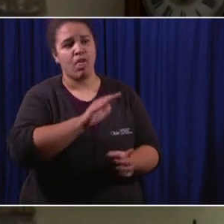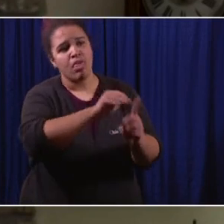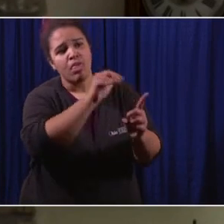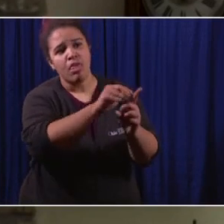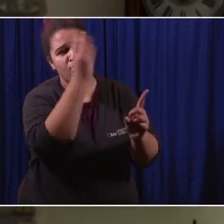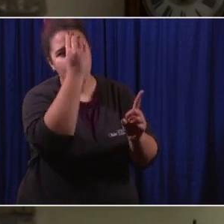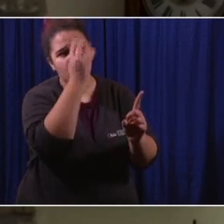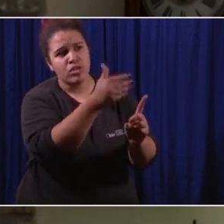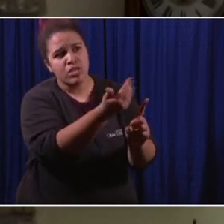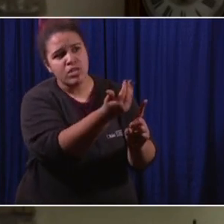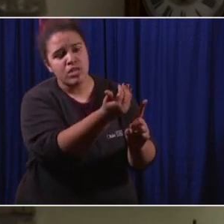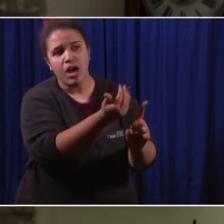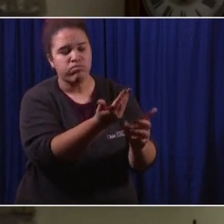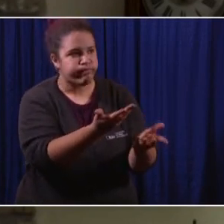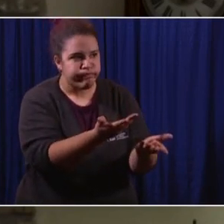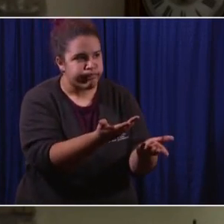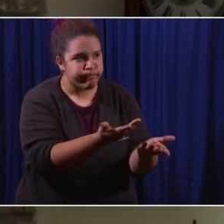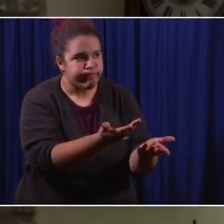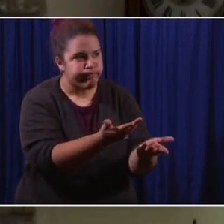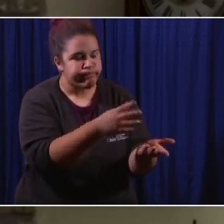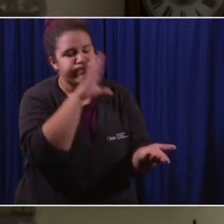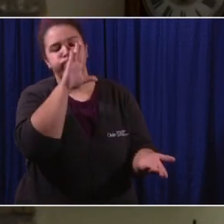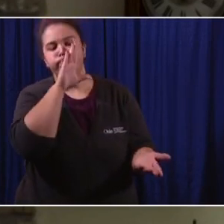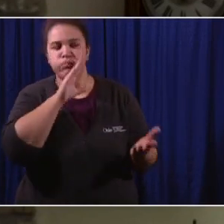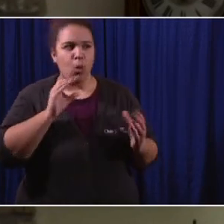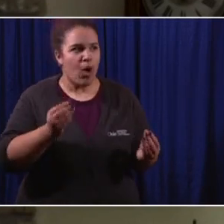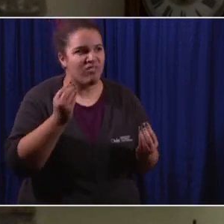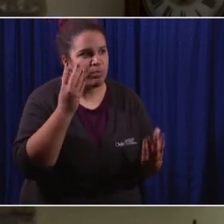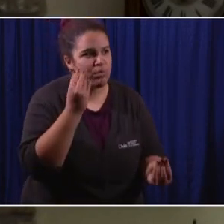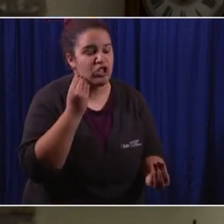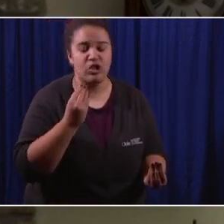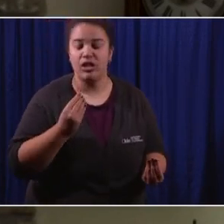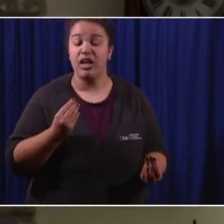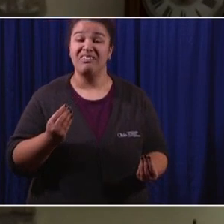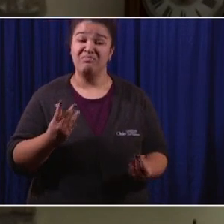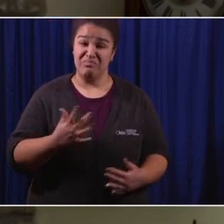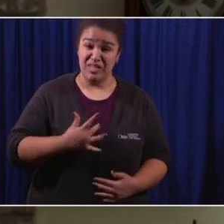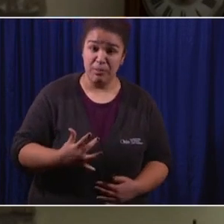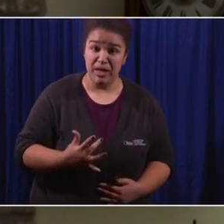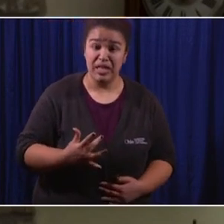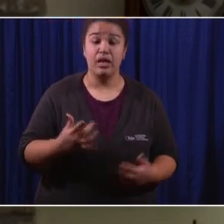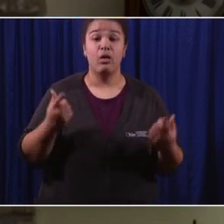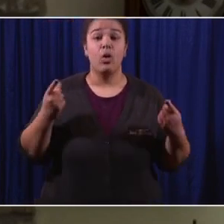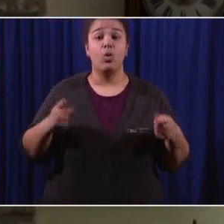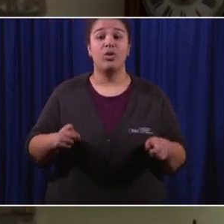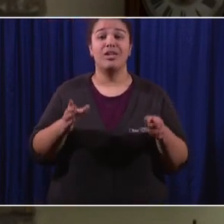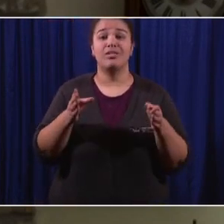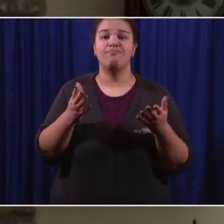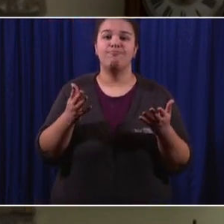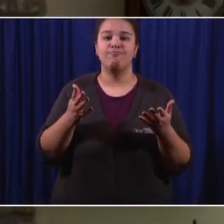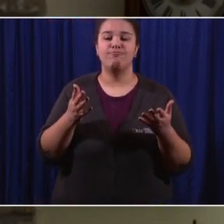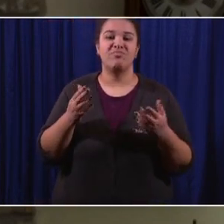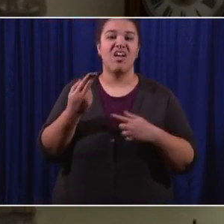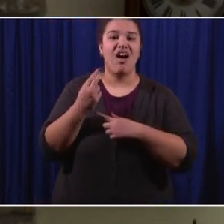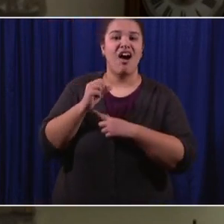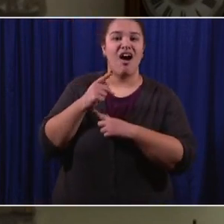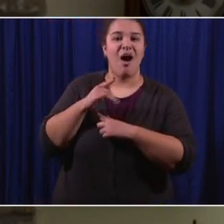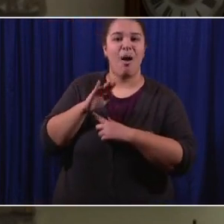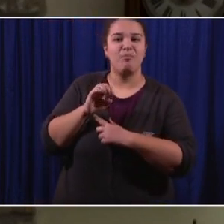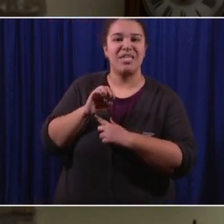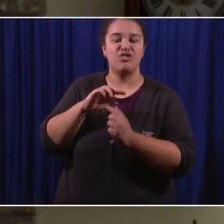last, or the only point of contact they get is there toward the end when a hospice nurse tells them